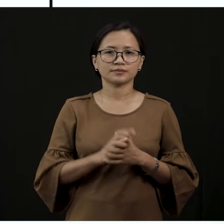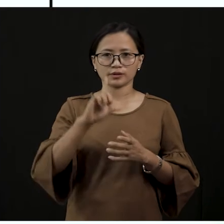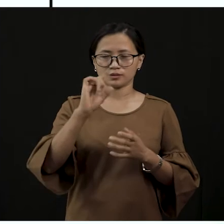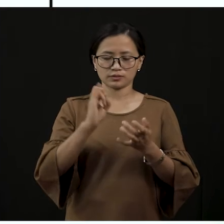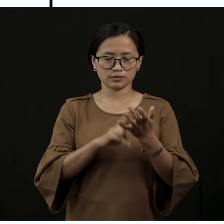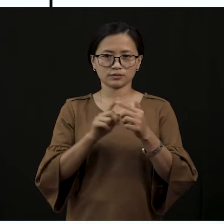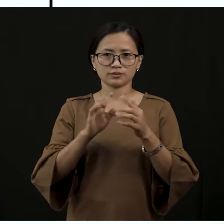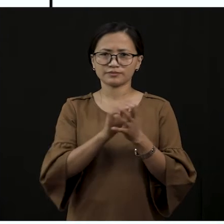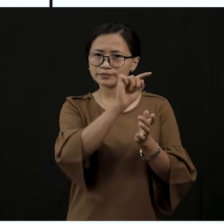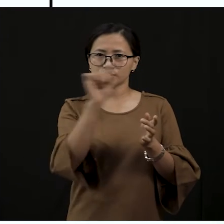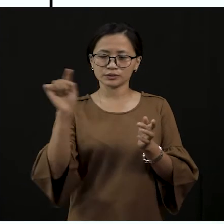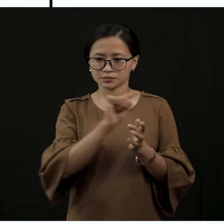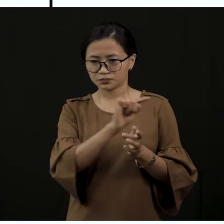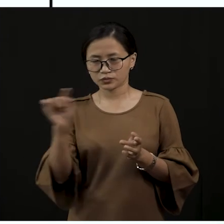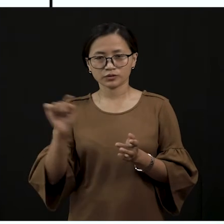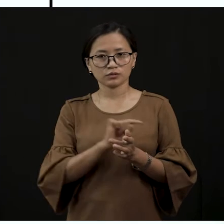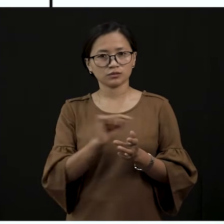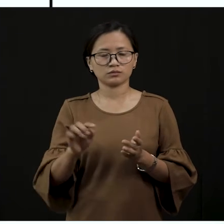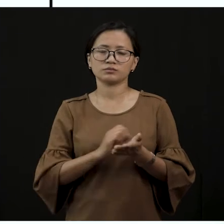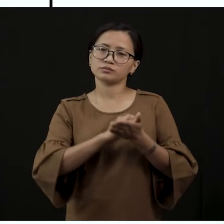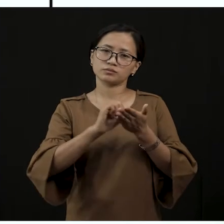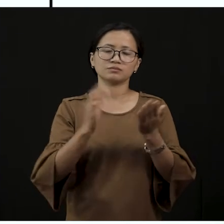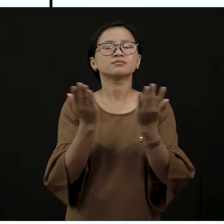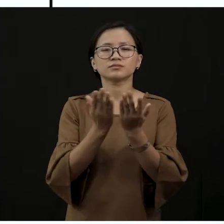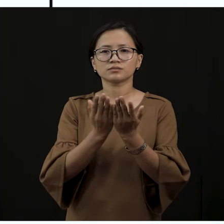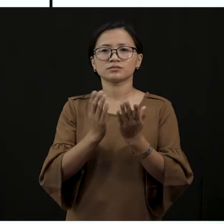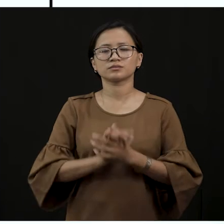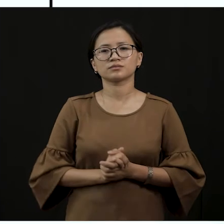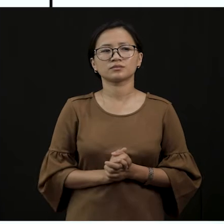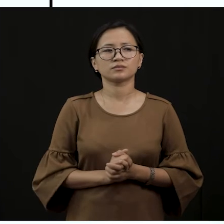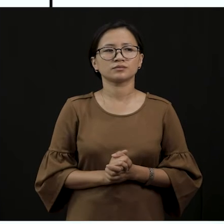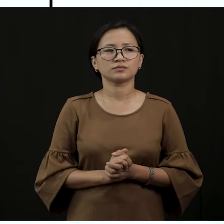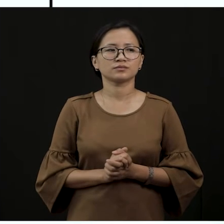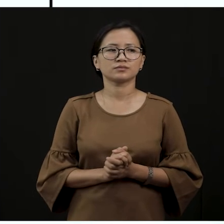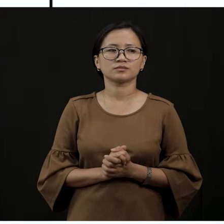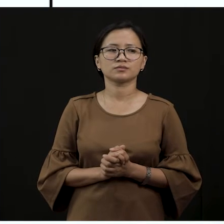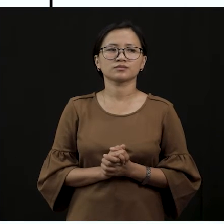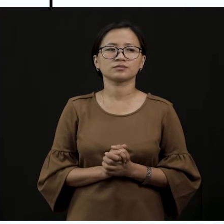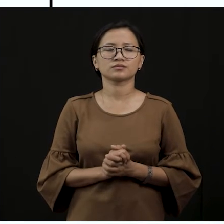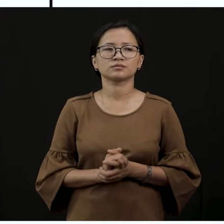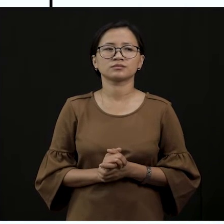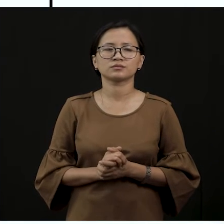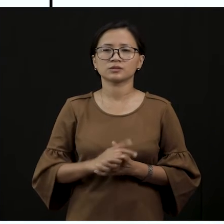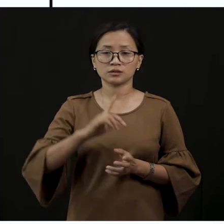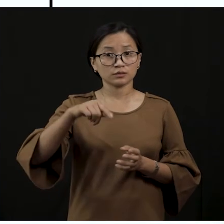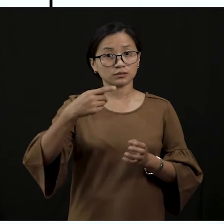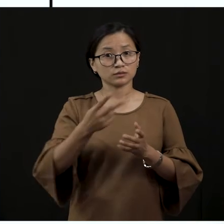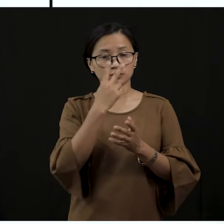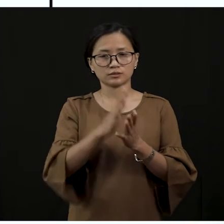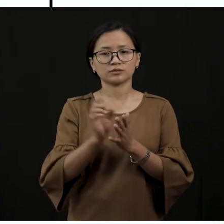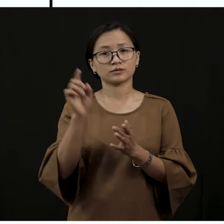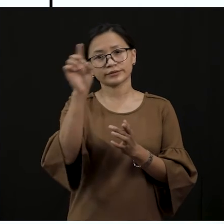Okay. Try to draw a straight line in your notebook. These all are straight lines. Then these all